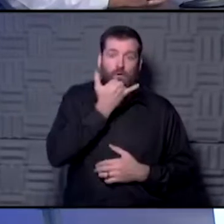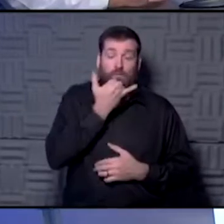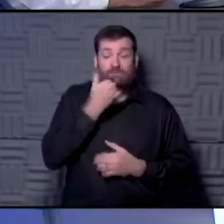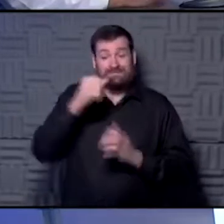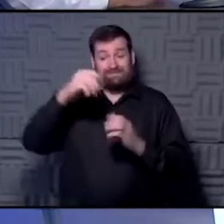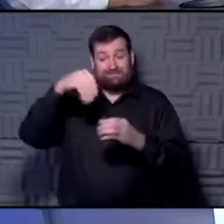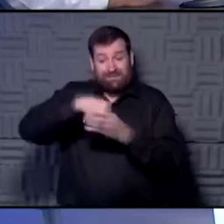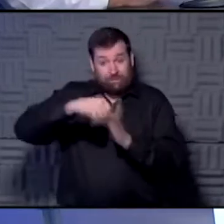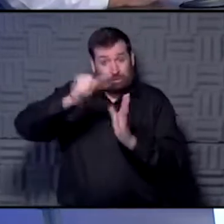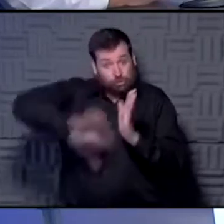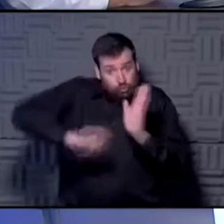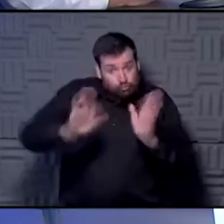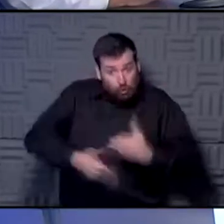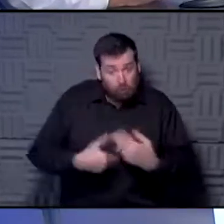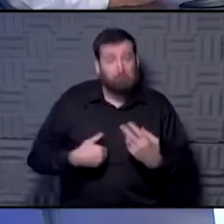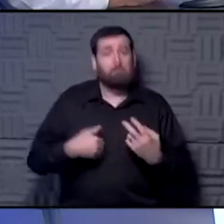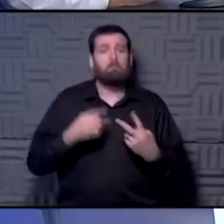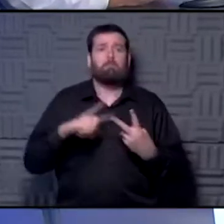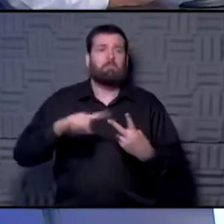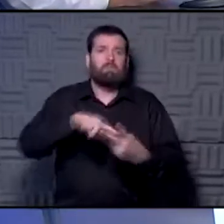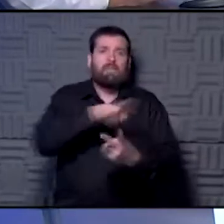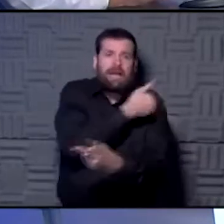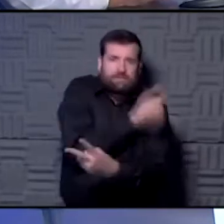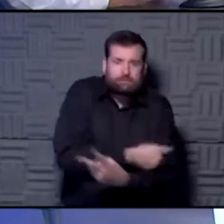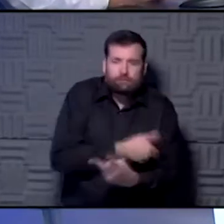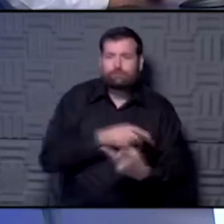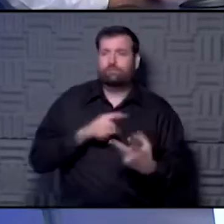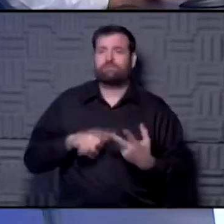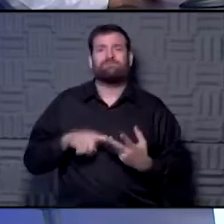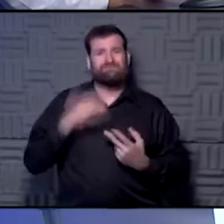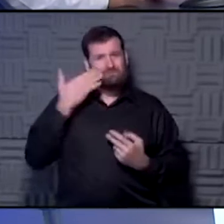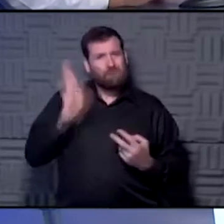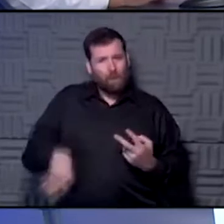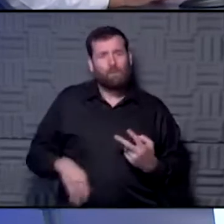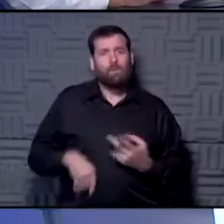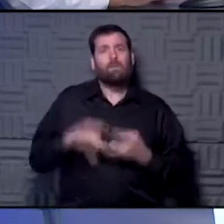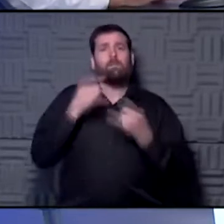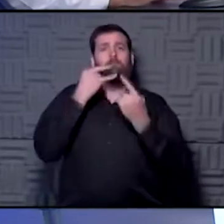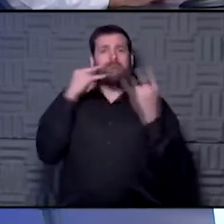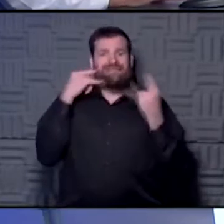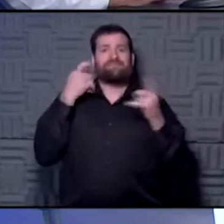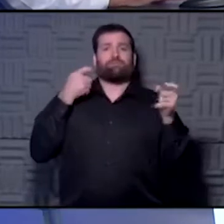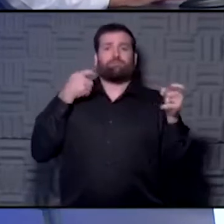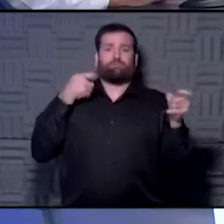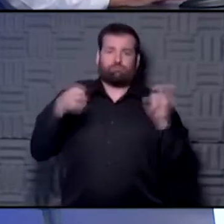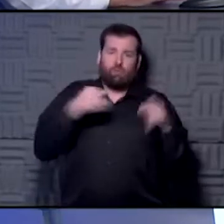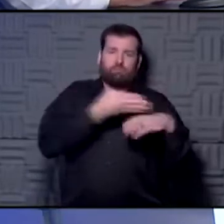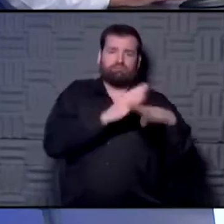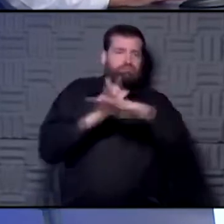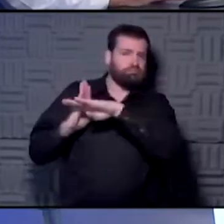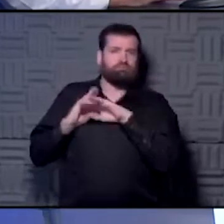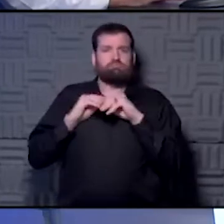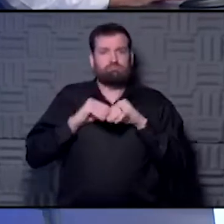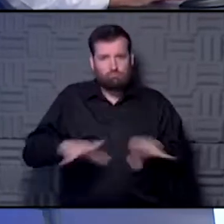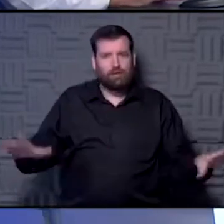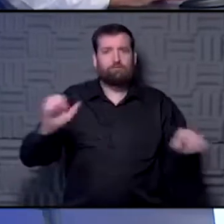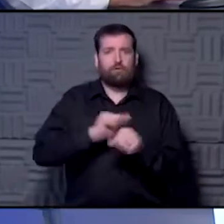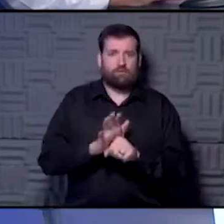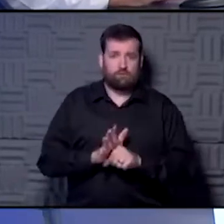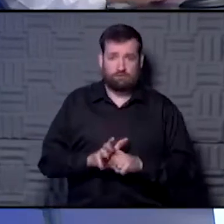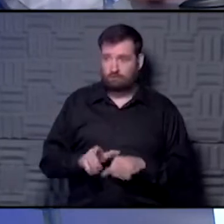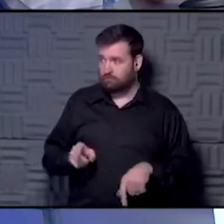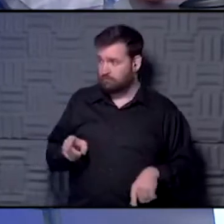room. We know it here in the hospital. We know that masks control the spread of COVID. Mm-hmm. So would you ever